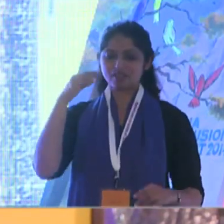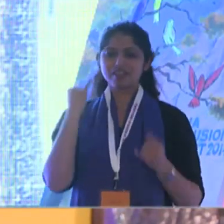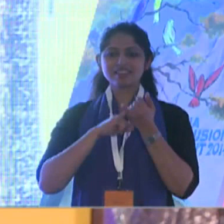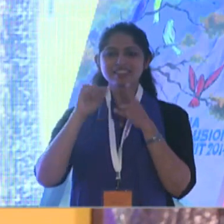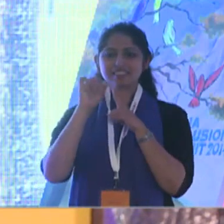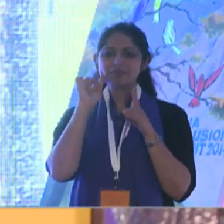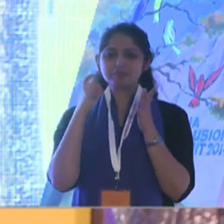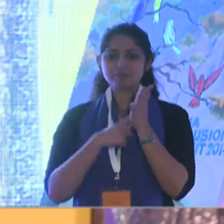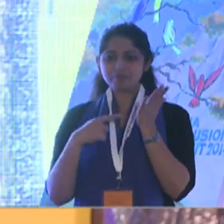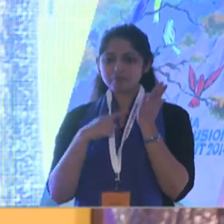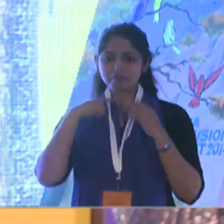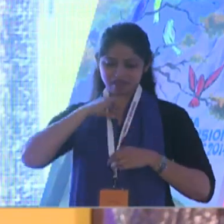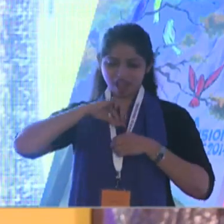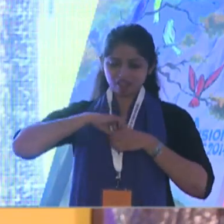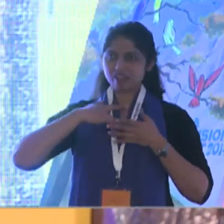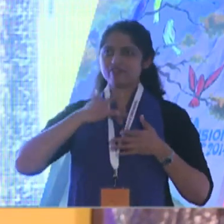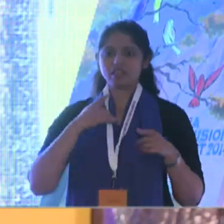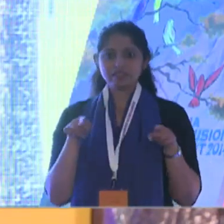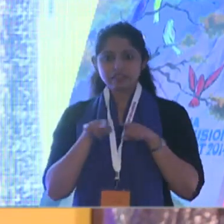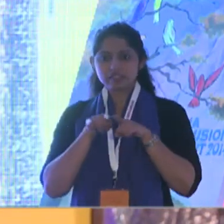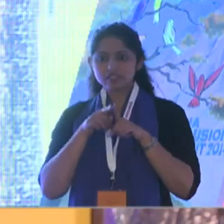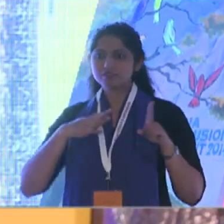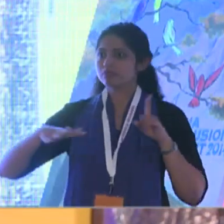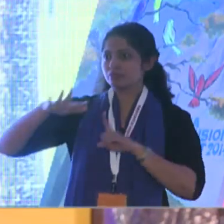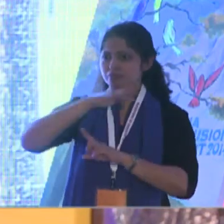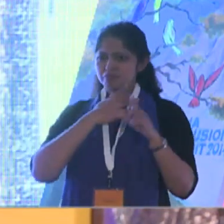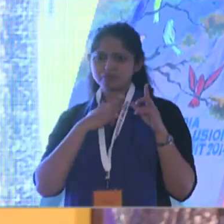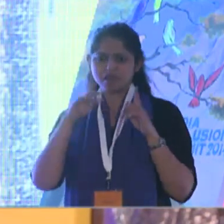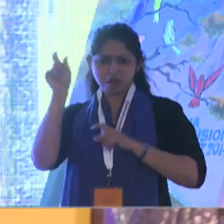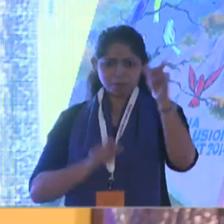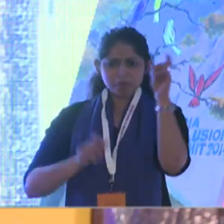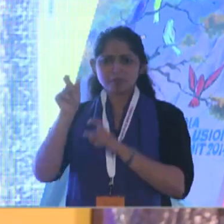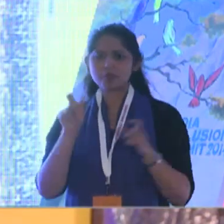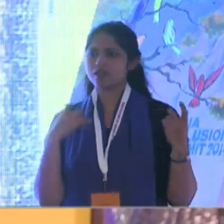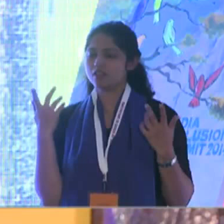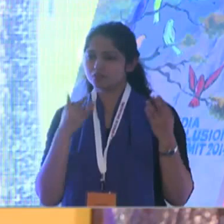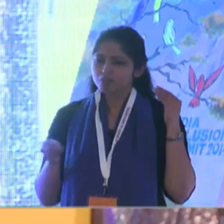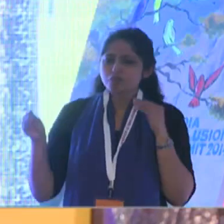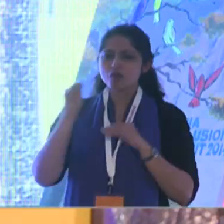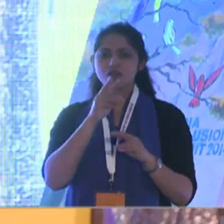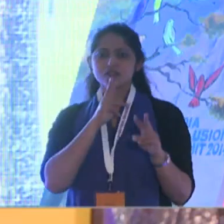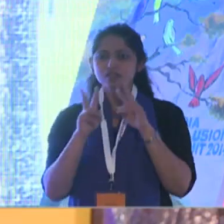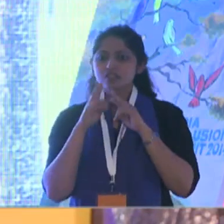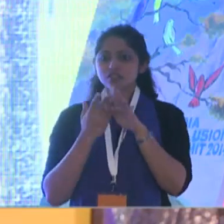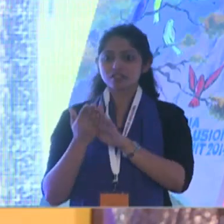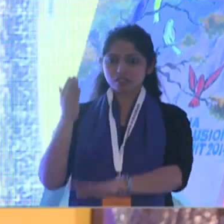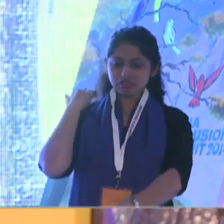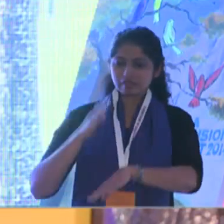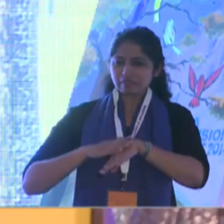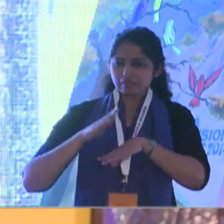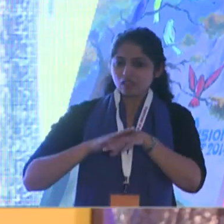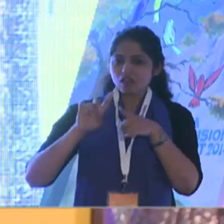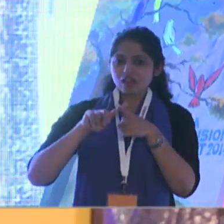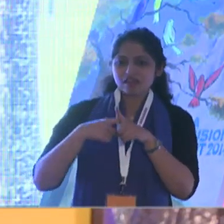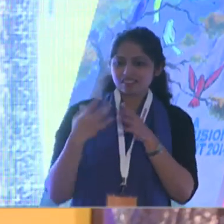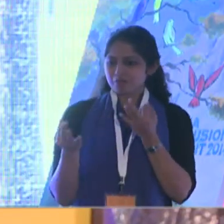somewhere. And today I find myself in a hall of people who have so much of that never say die spirit, which is